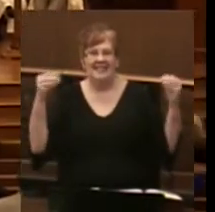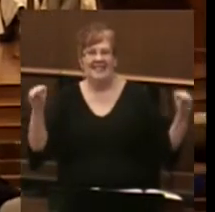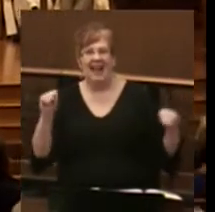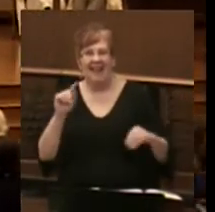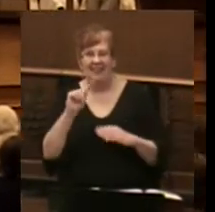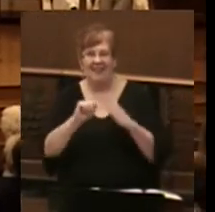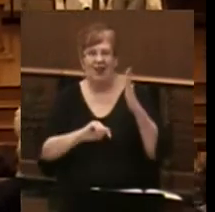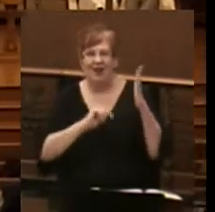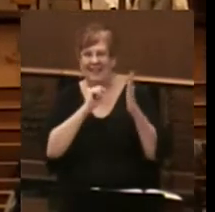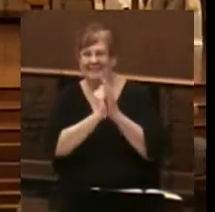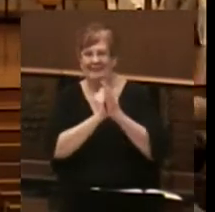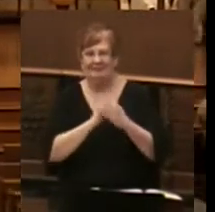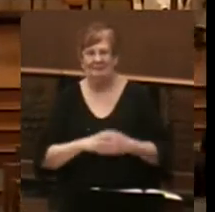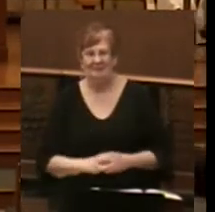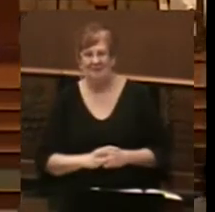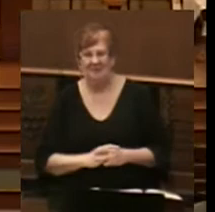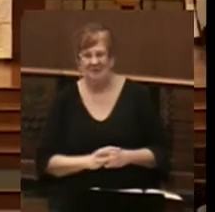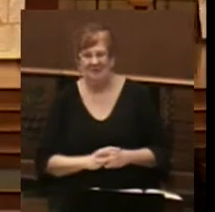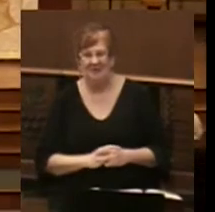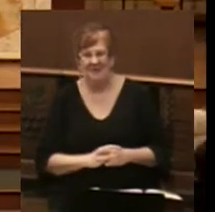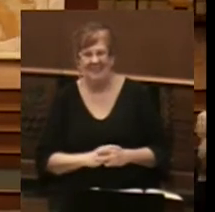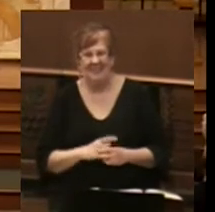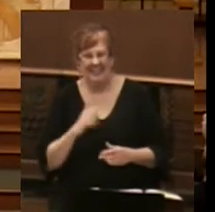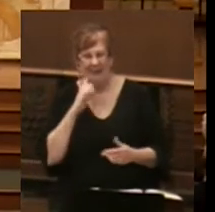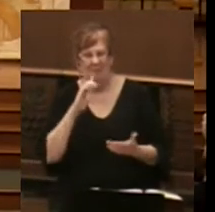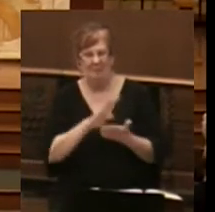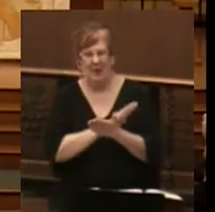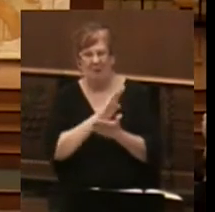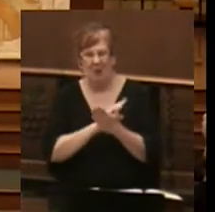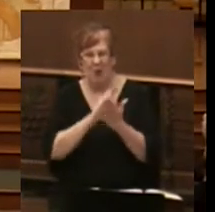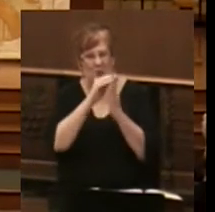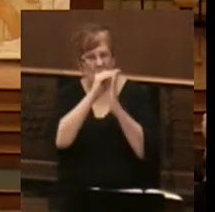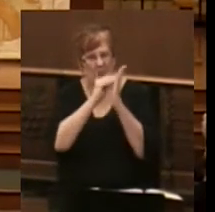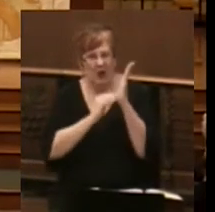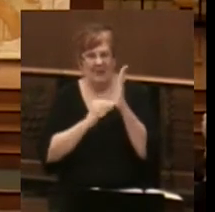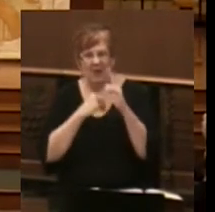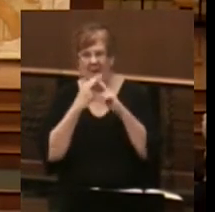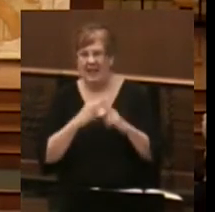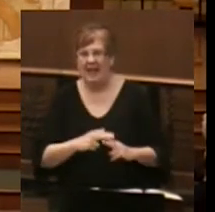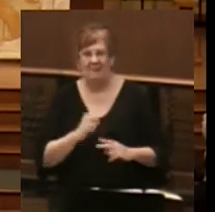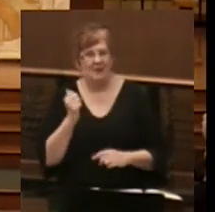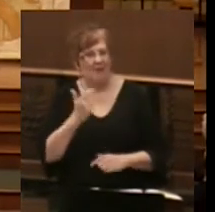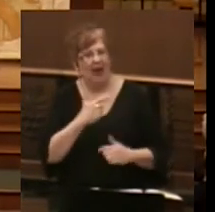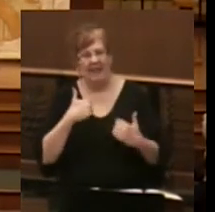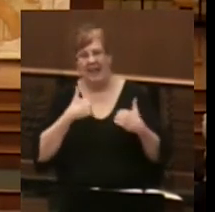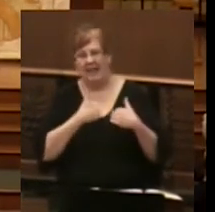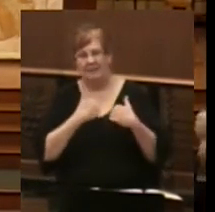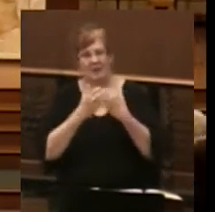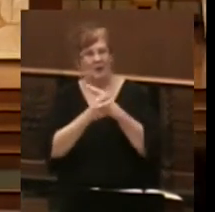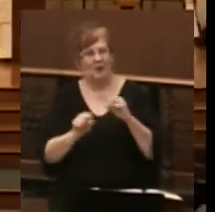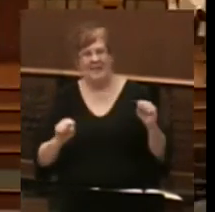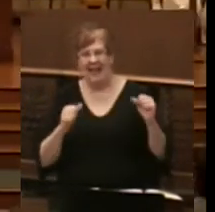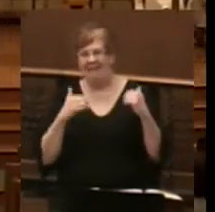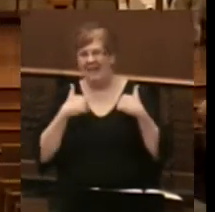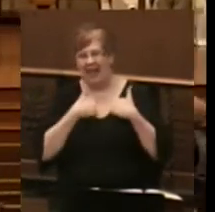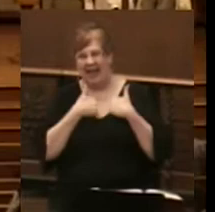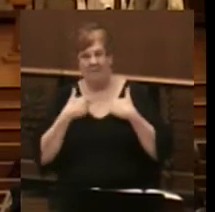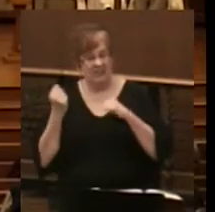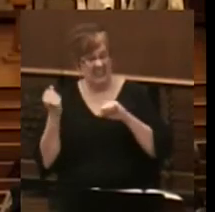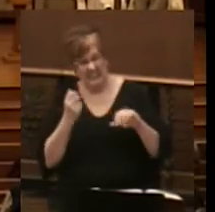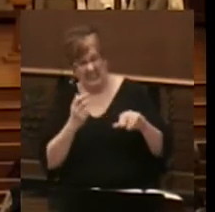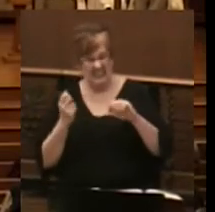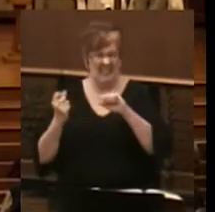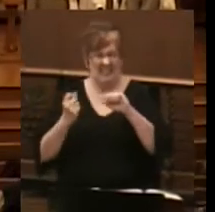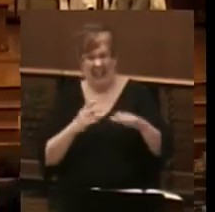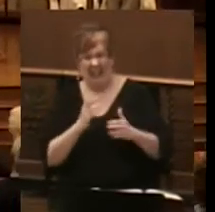Target. Then she took a piece of paper. She wrote down the names of all the animals to save the animals. And she got them on that